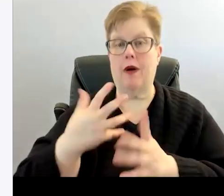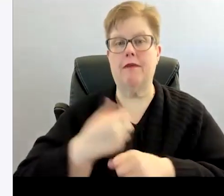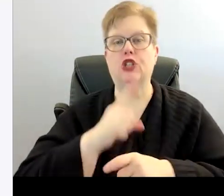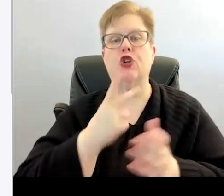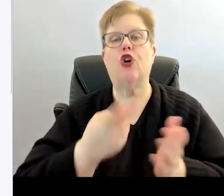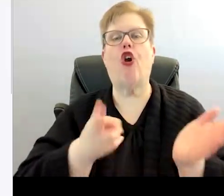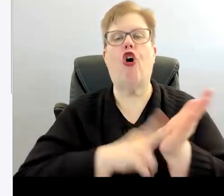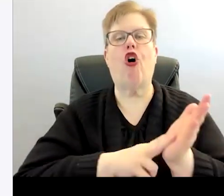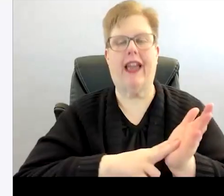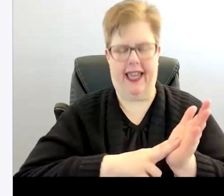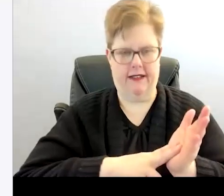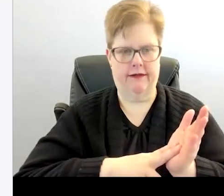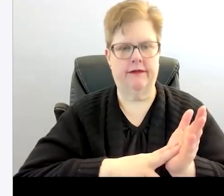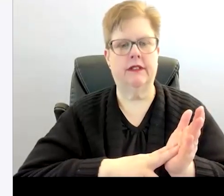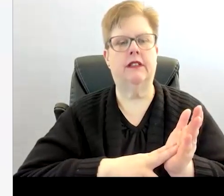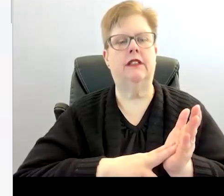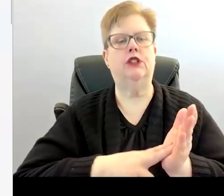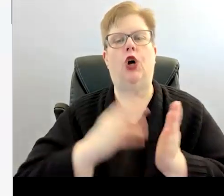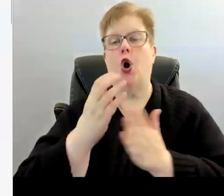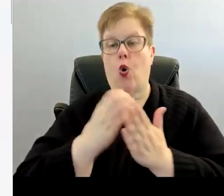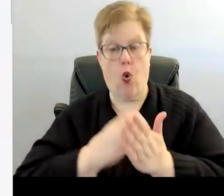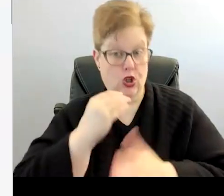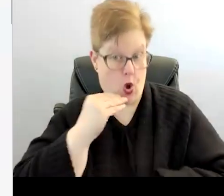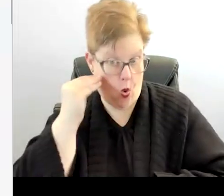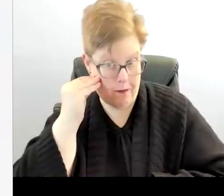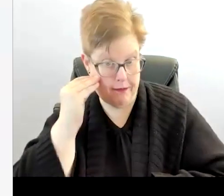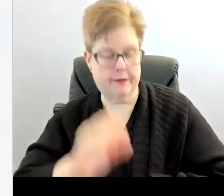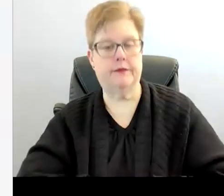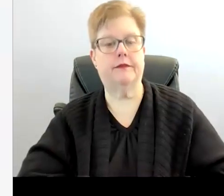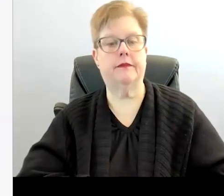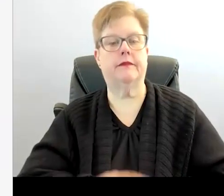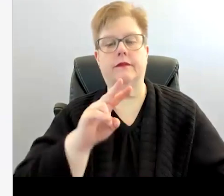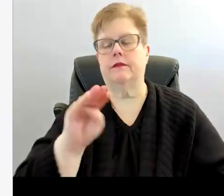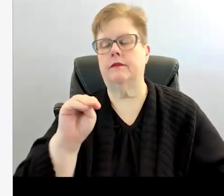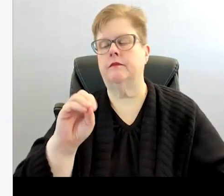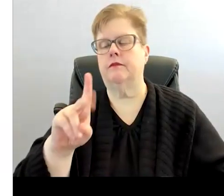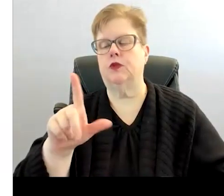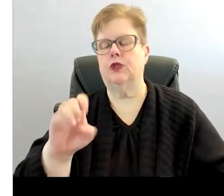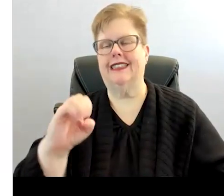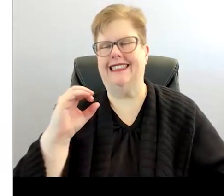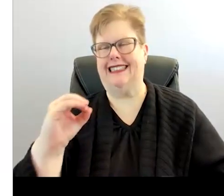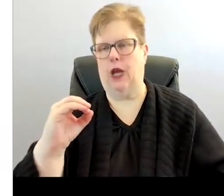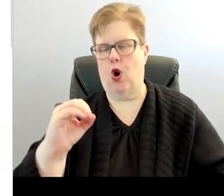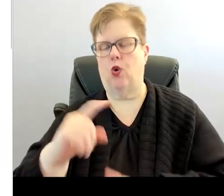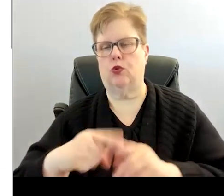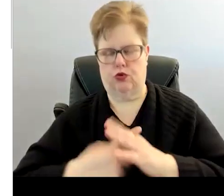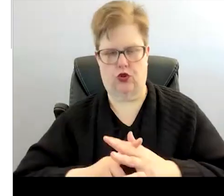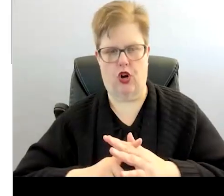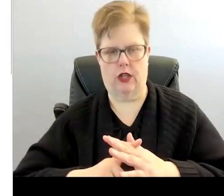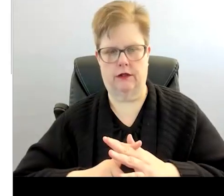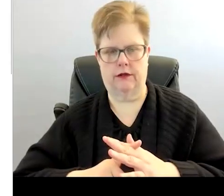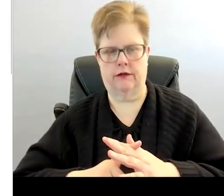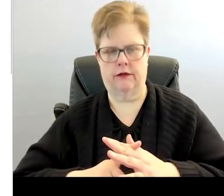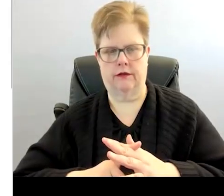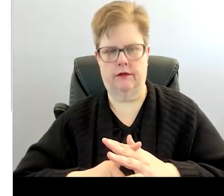in, course home, go to module 0 to get started,